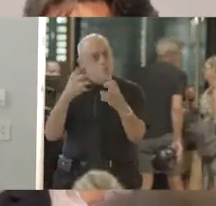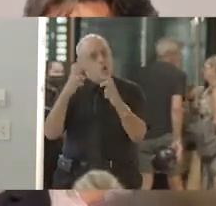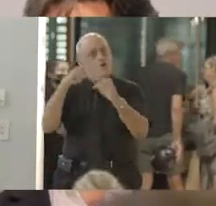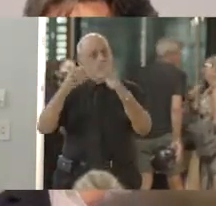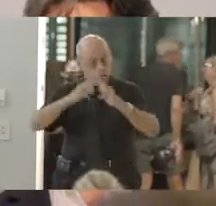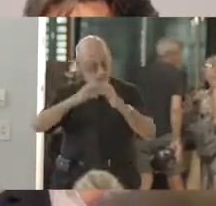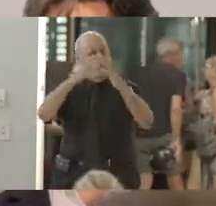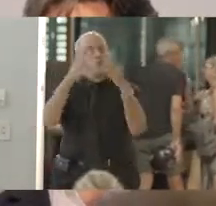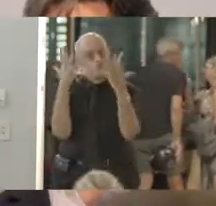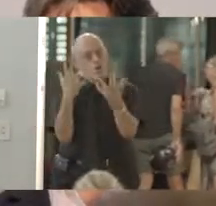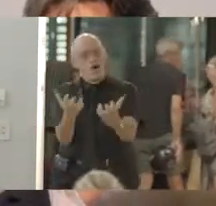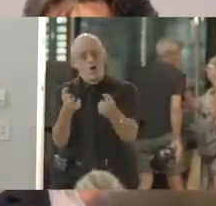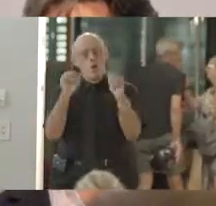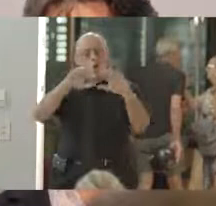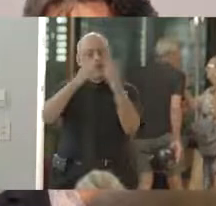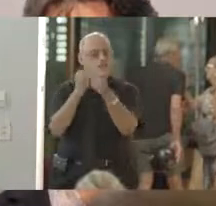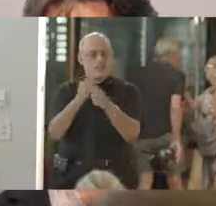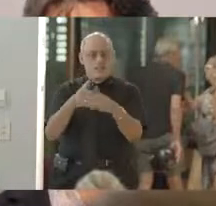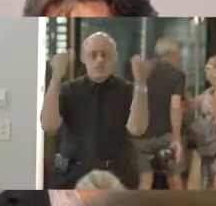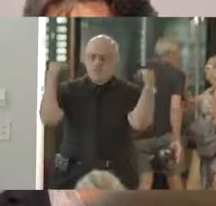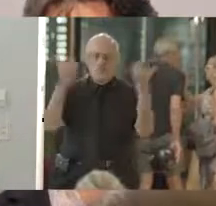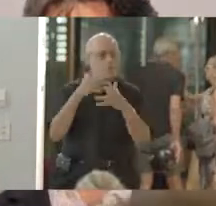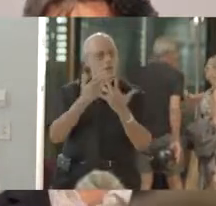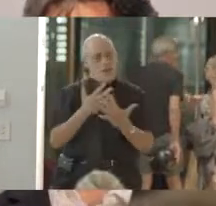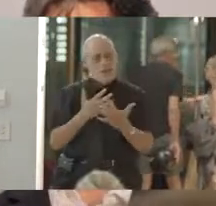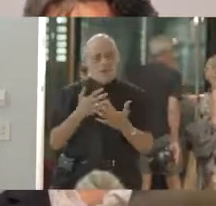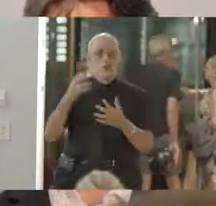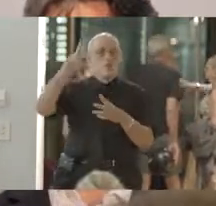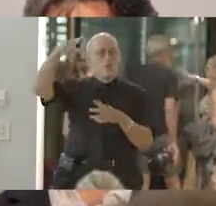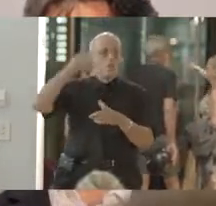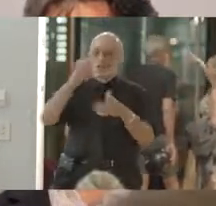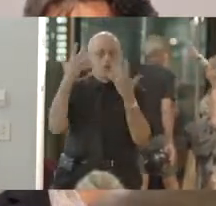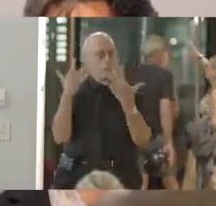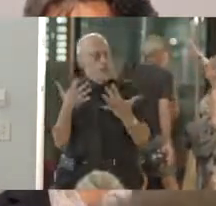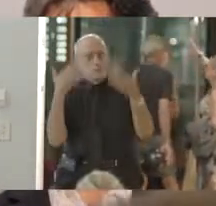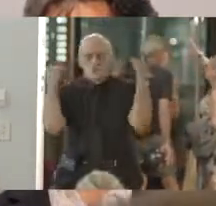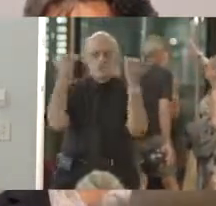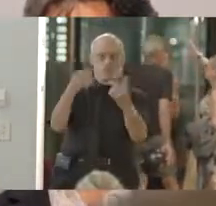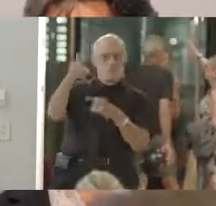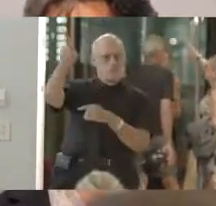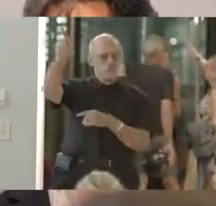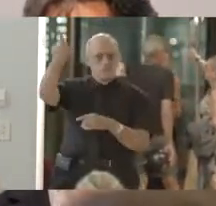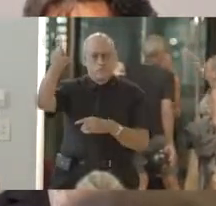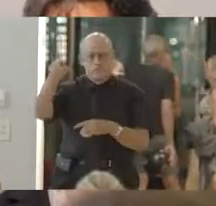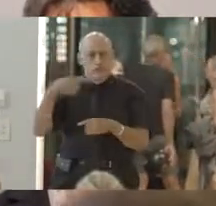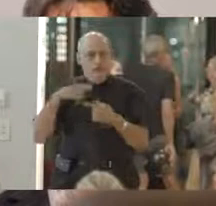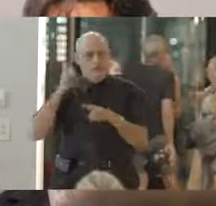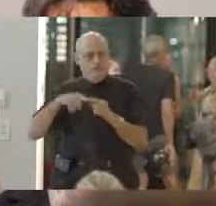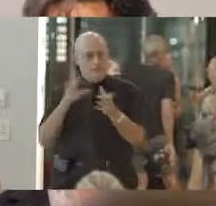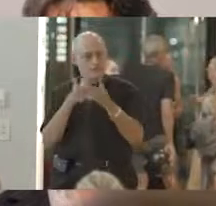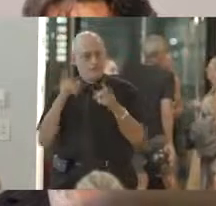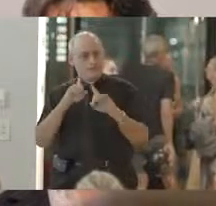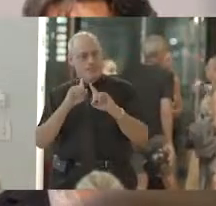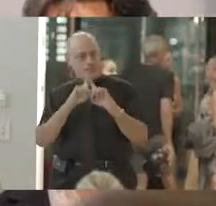so all the other agencies are not waiting. The Port Authority is not waiting. And I can't speak to